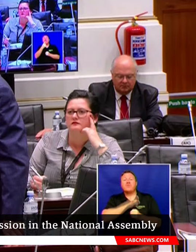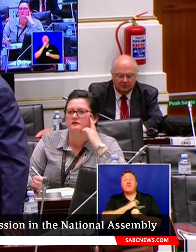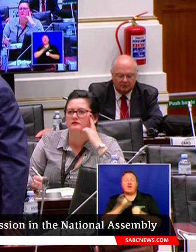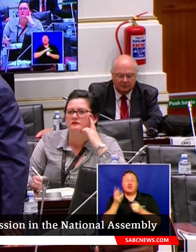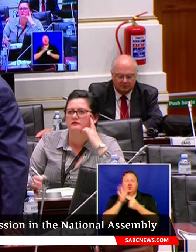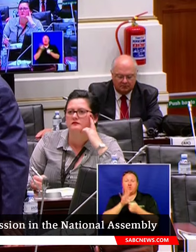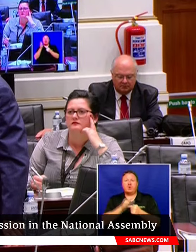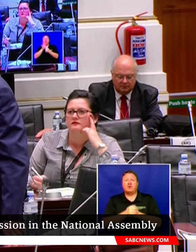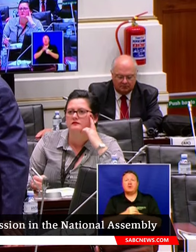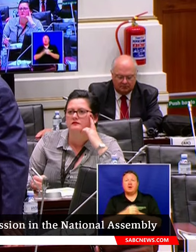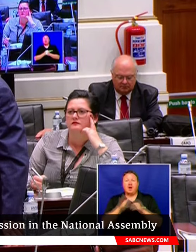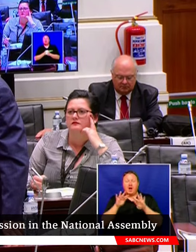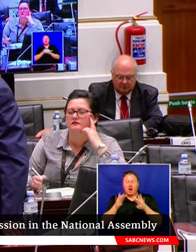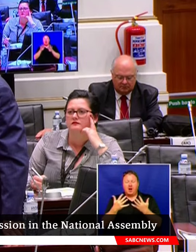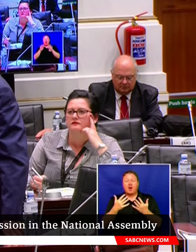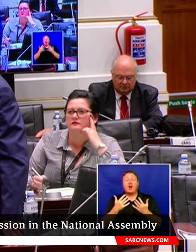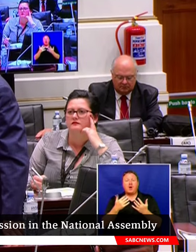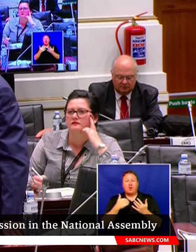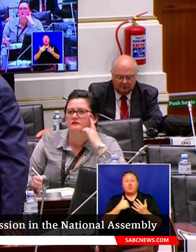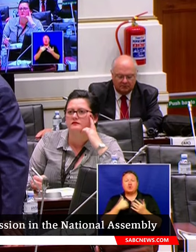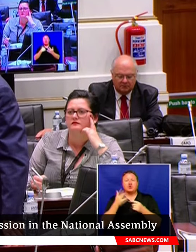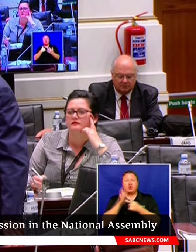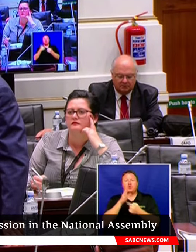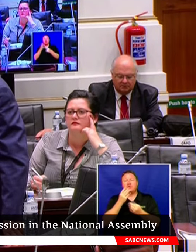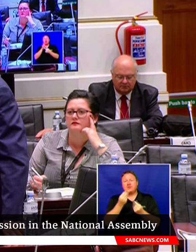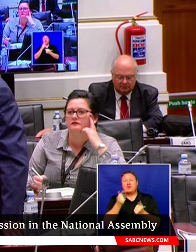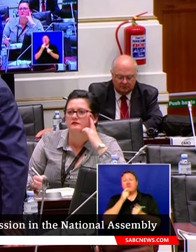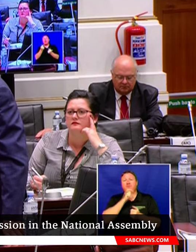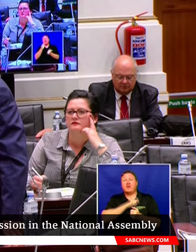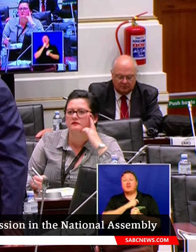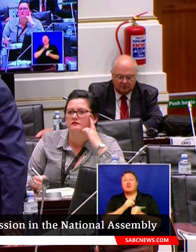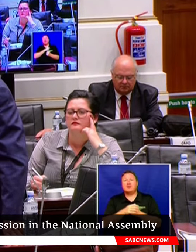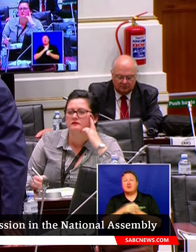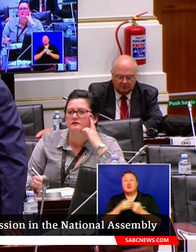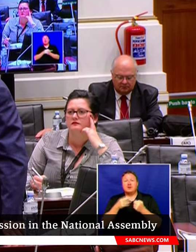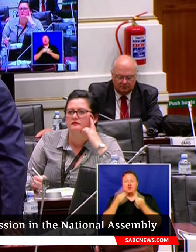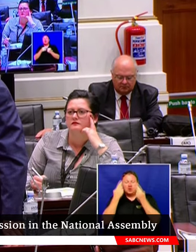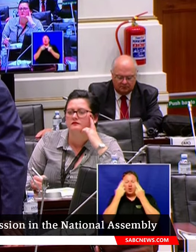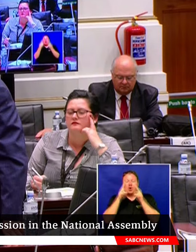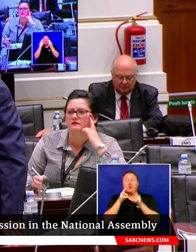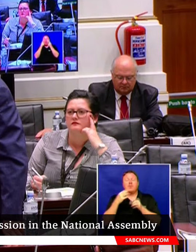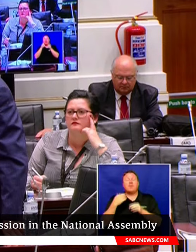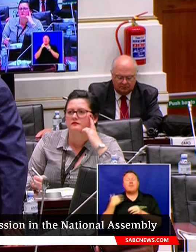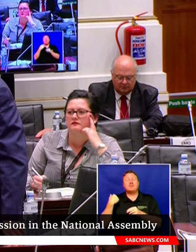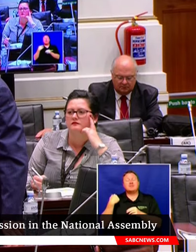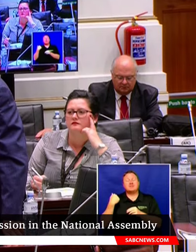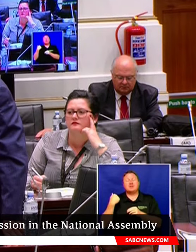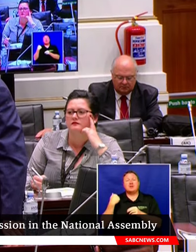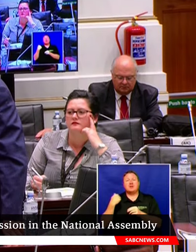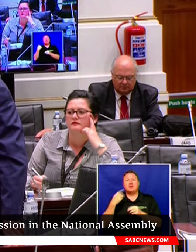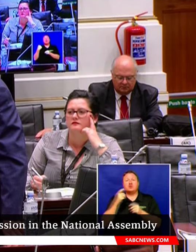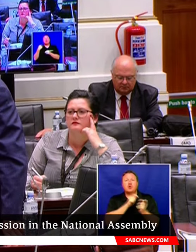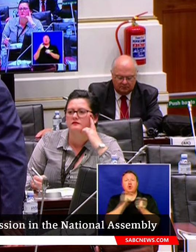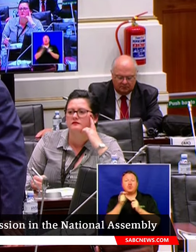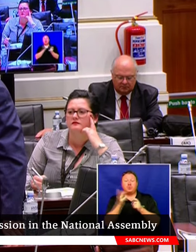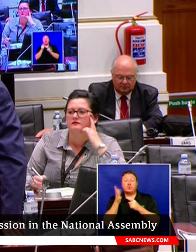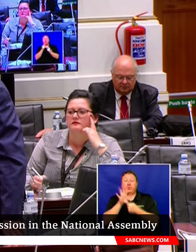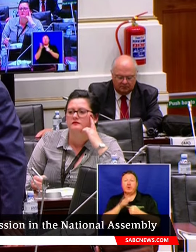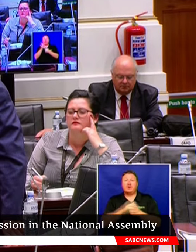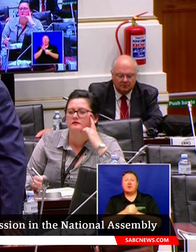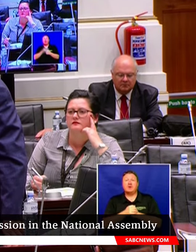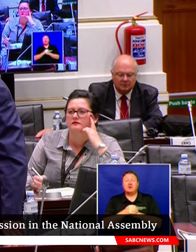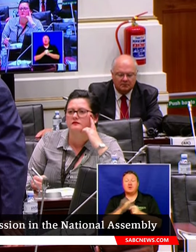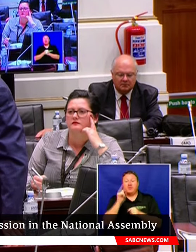you some facts about this specific case of the former Honorable Minister for Transport. Firstly, she did